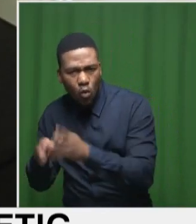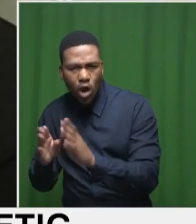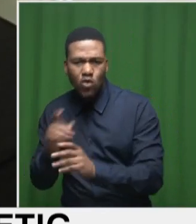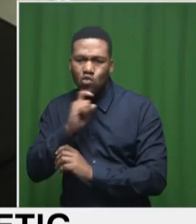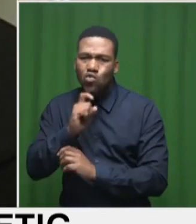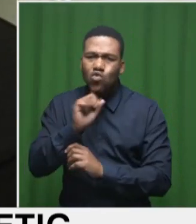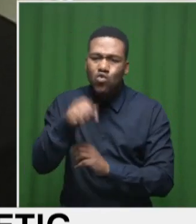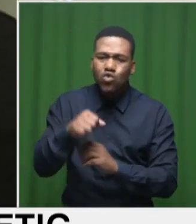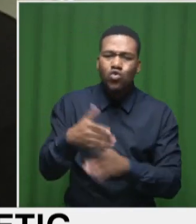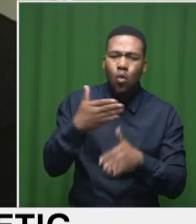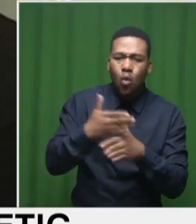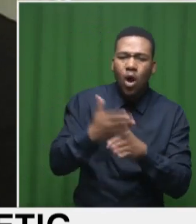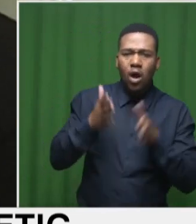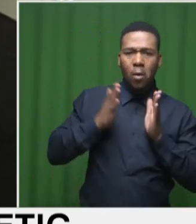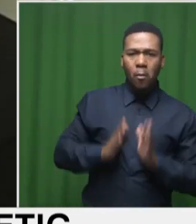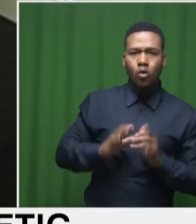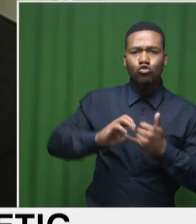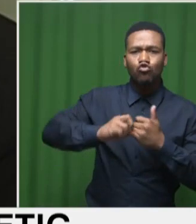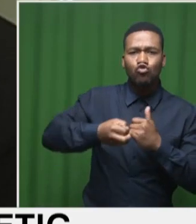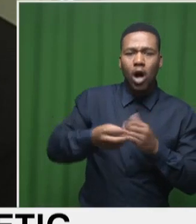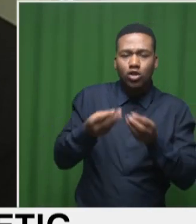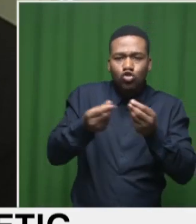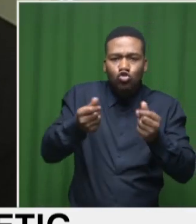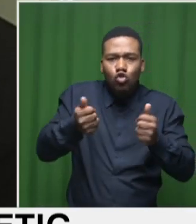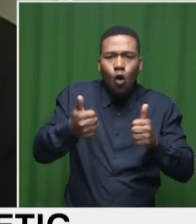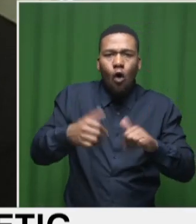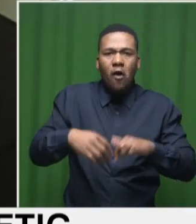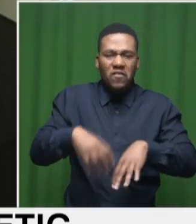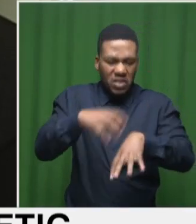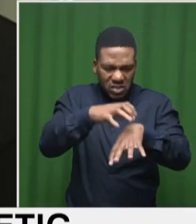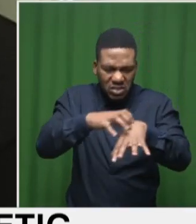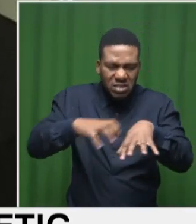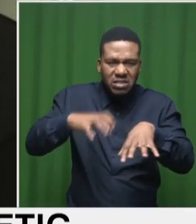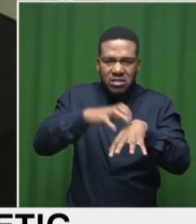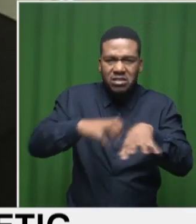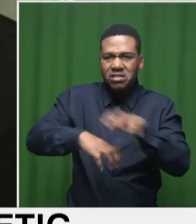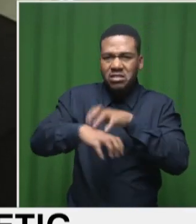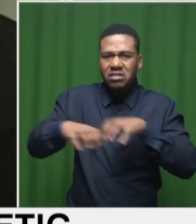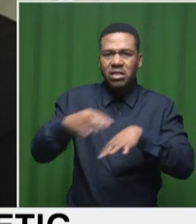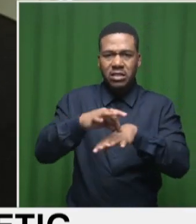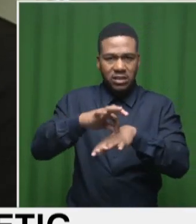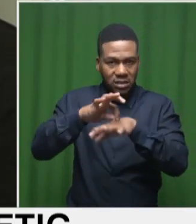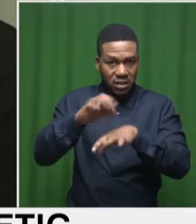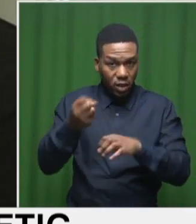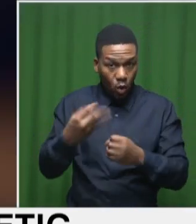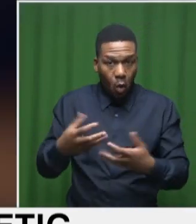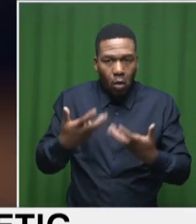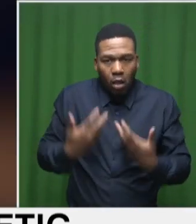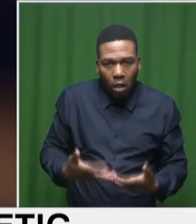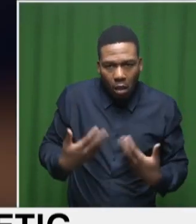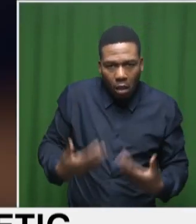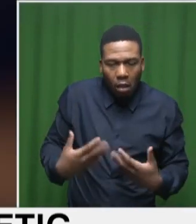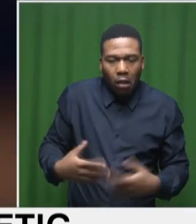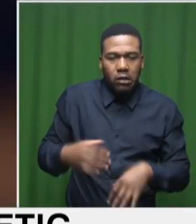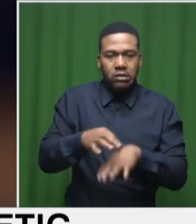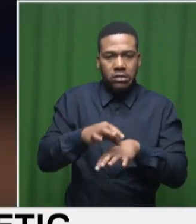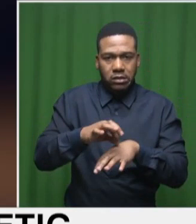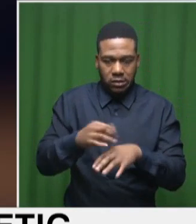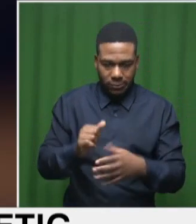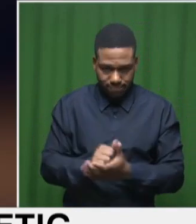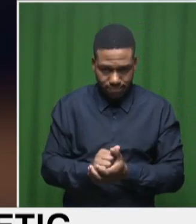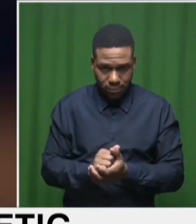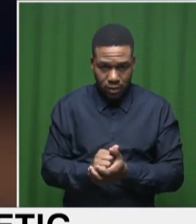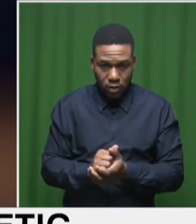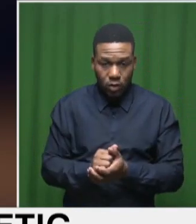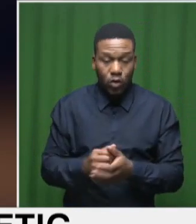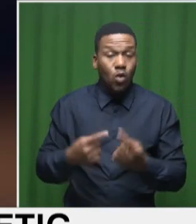on the body to treat stretch marks or loose or saggy skin, all of that without actually cutting people. So basically what we look